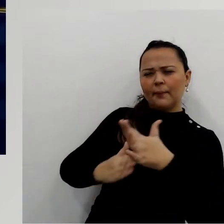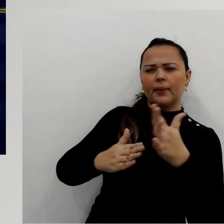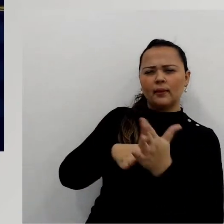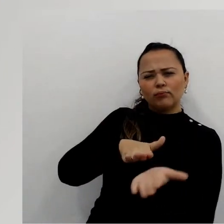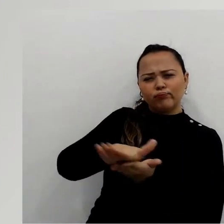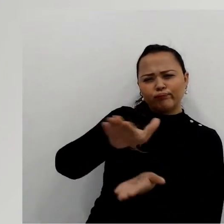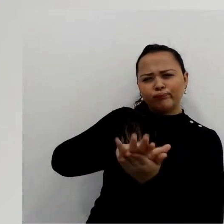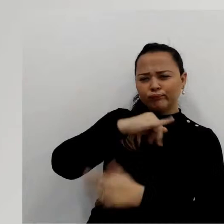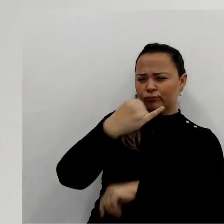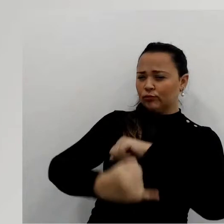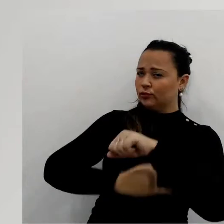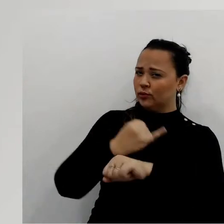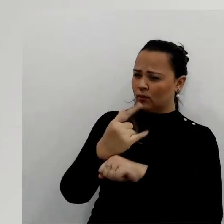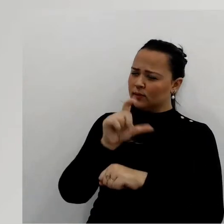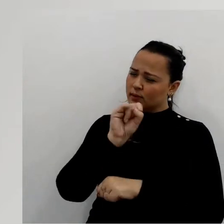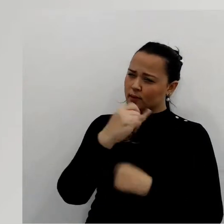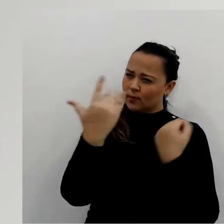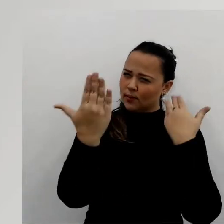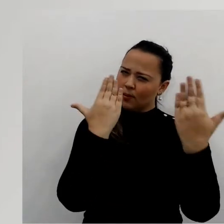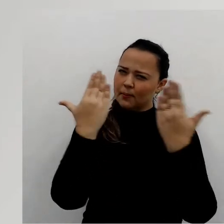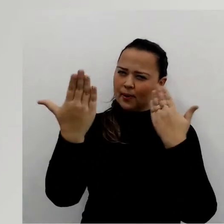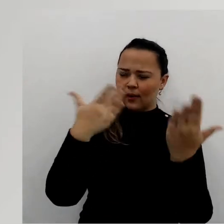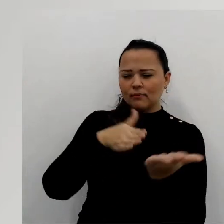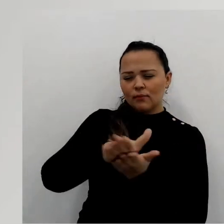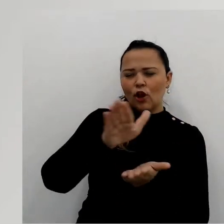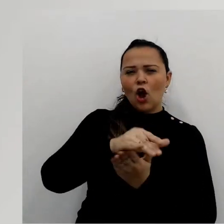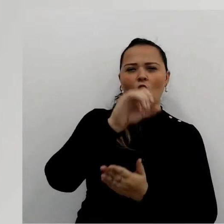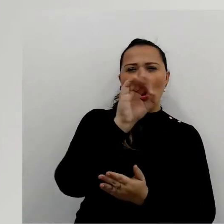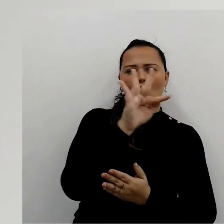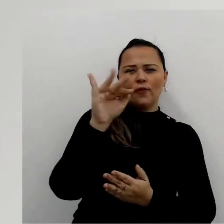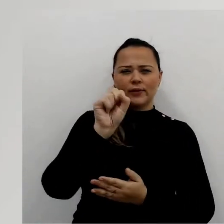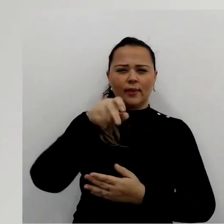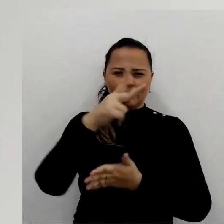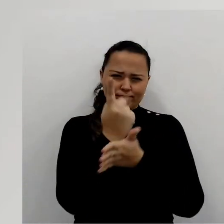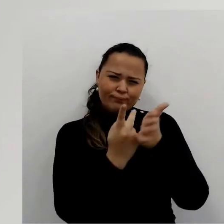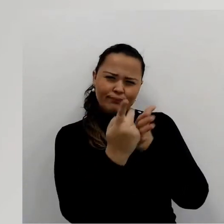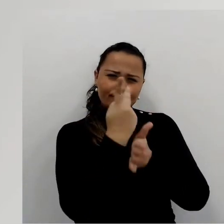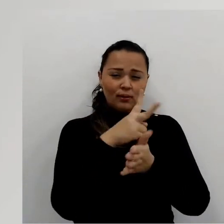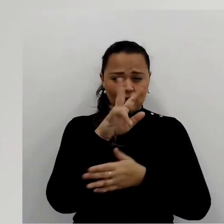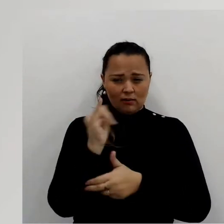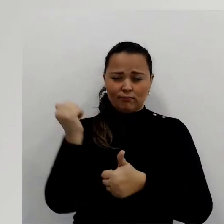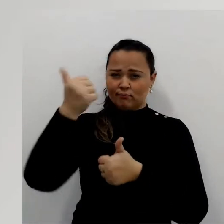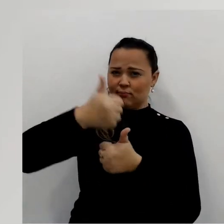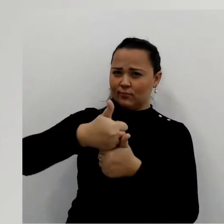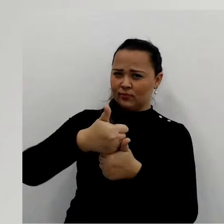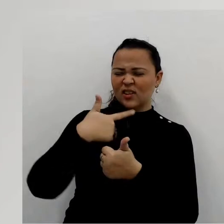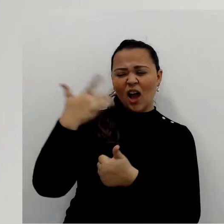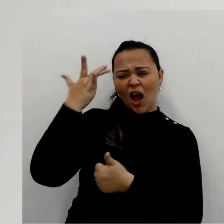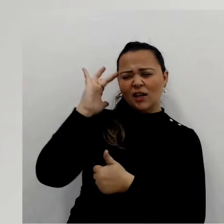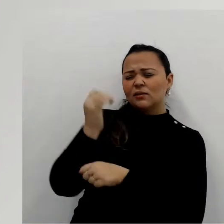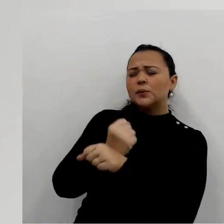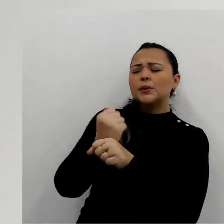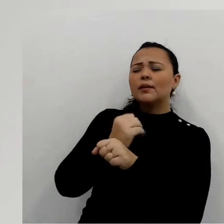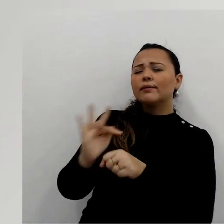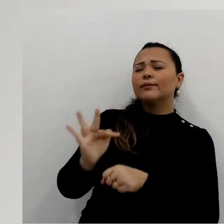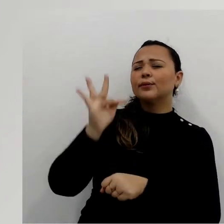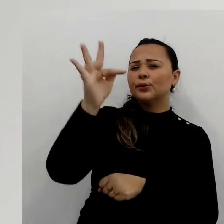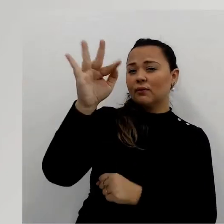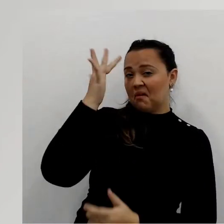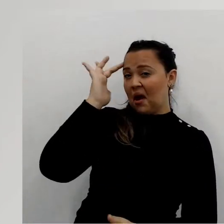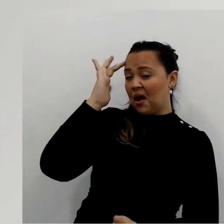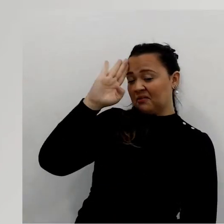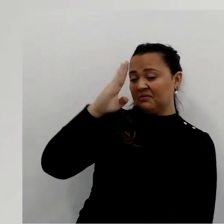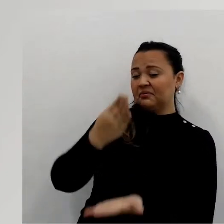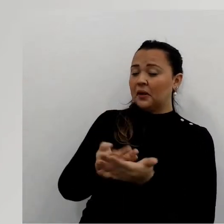of digital printing when compared to offset printing will overcome, and how many years do you